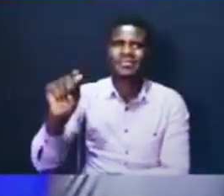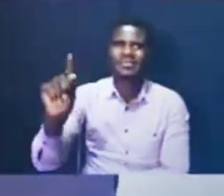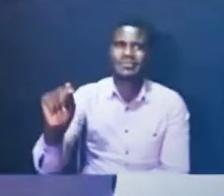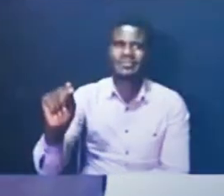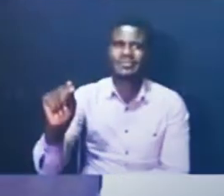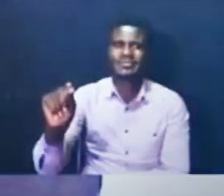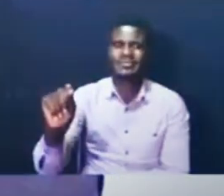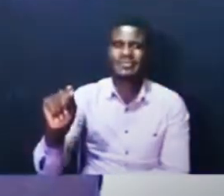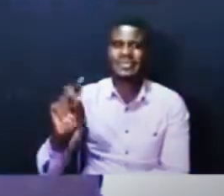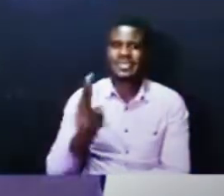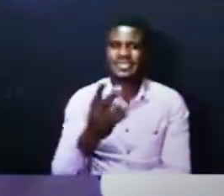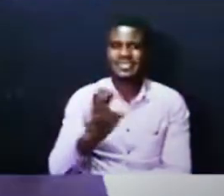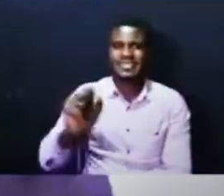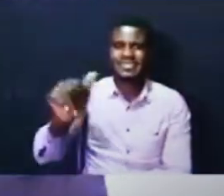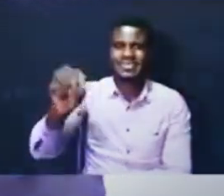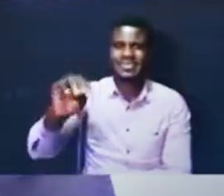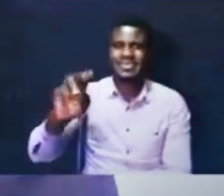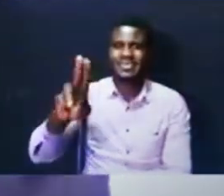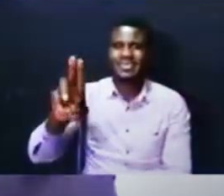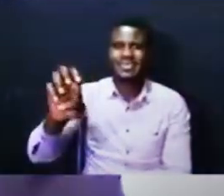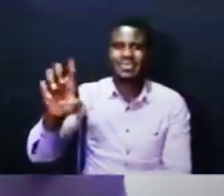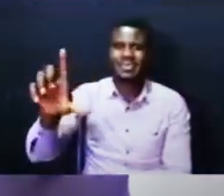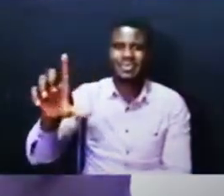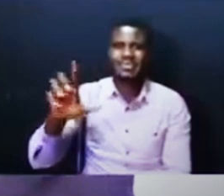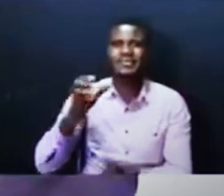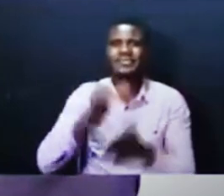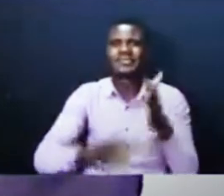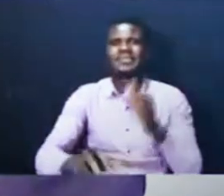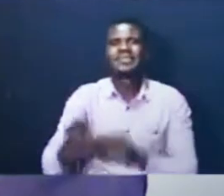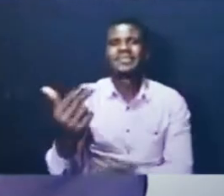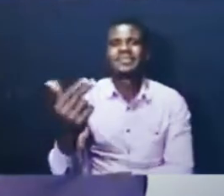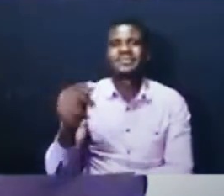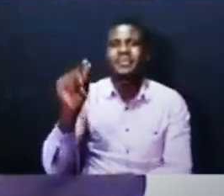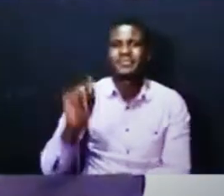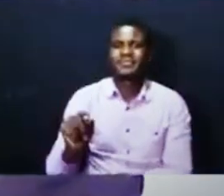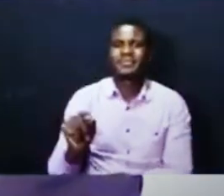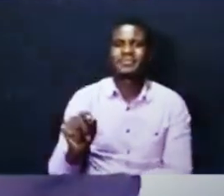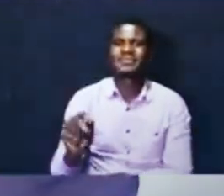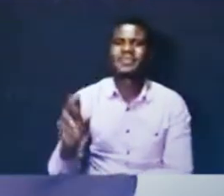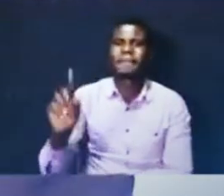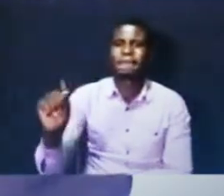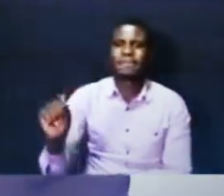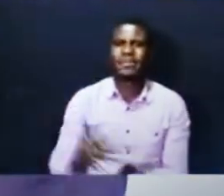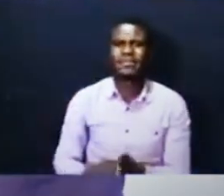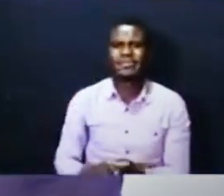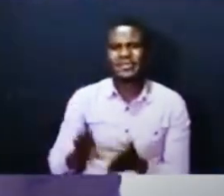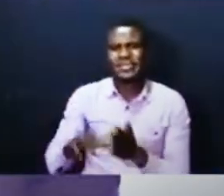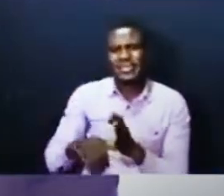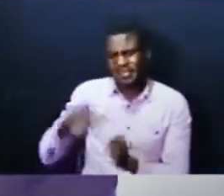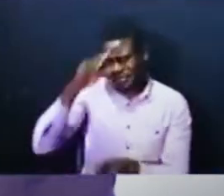2 Samuel 13 from 20. Her brother Absalom said